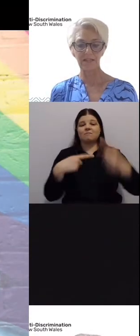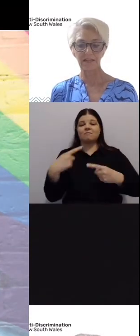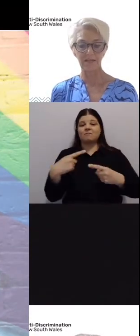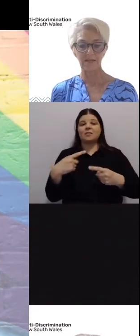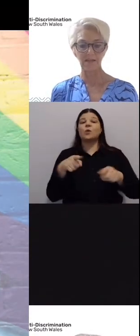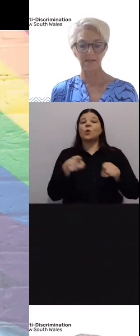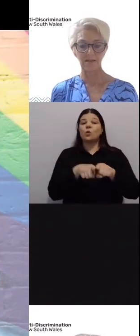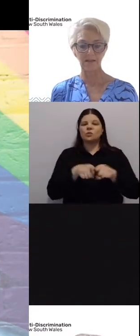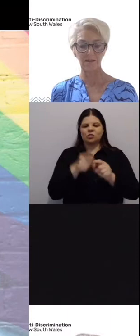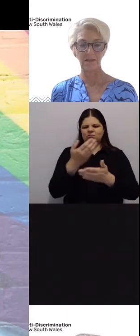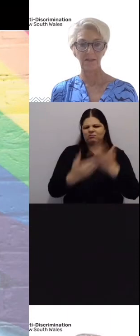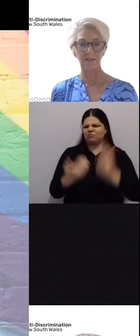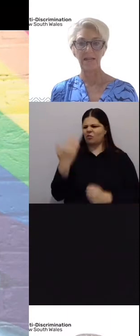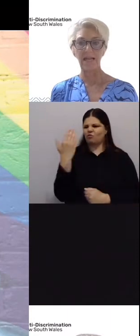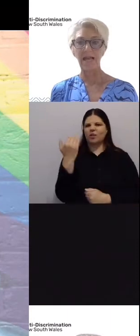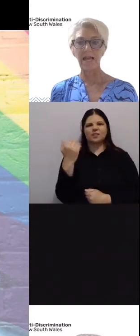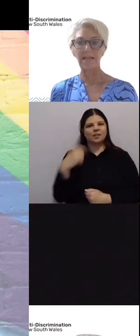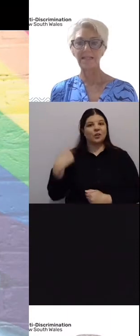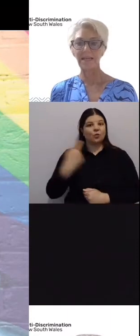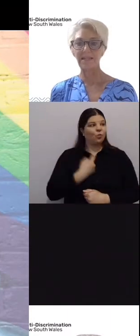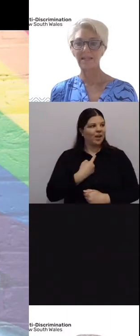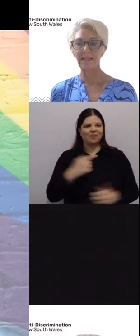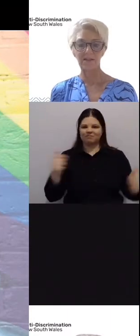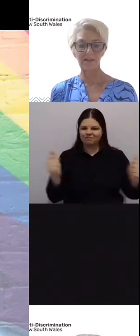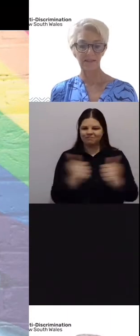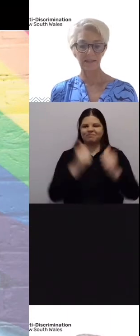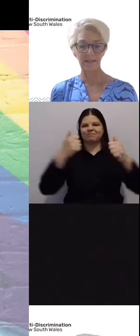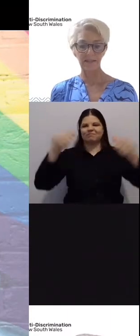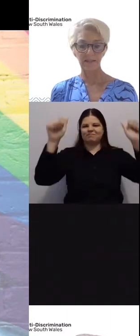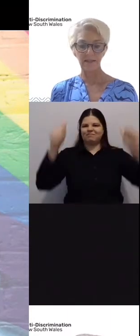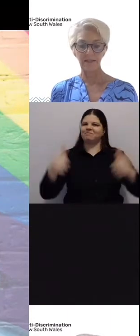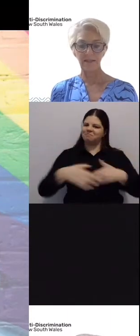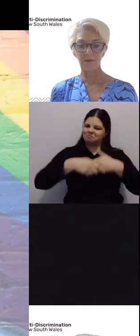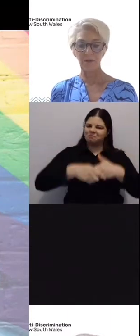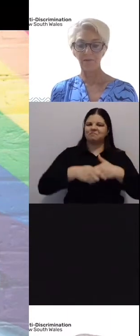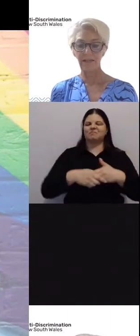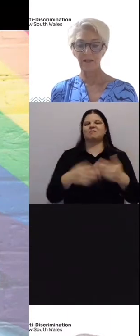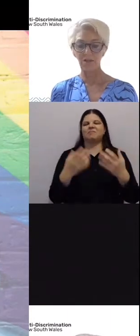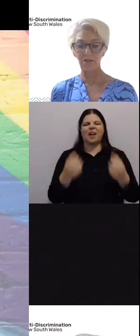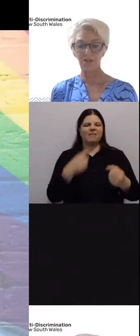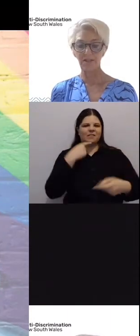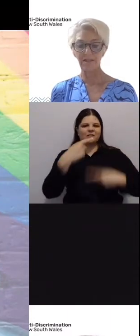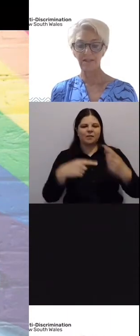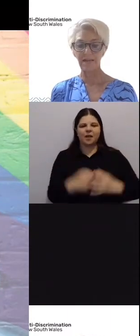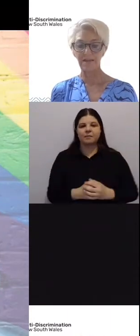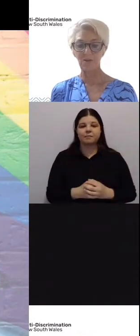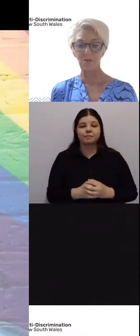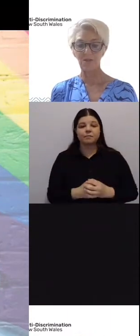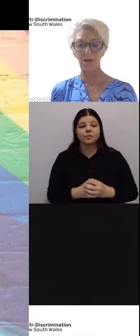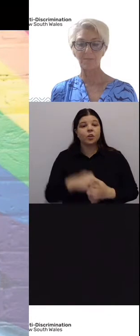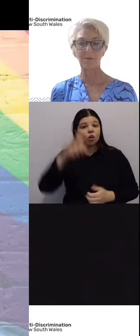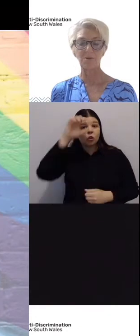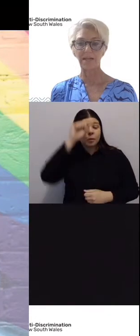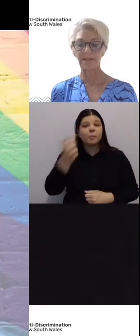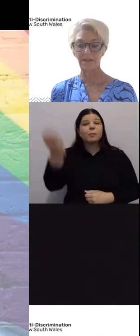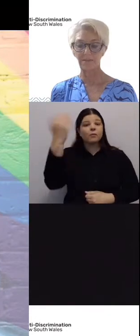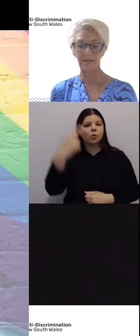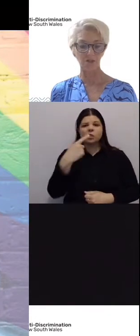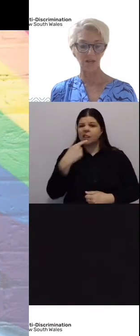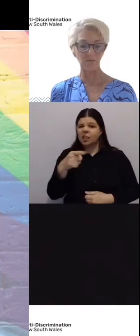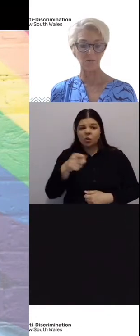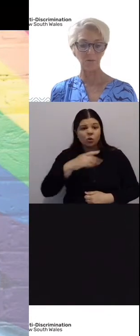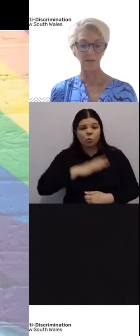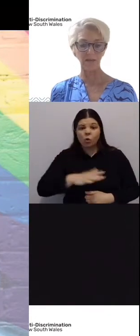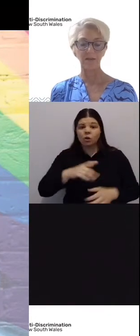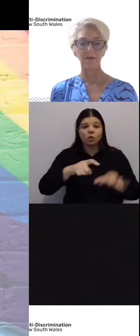have conciliated. As stated at the outset, if you have any questions, now's a good time to ask them in